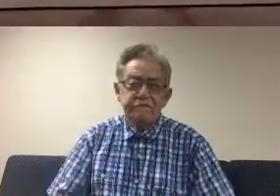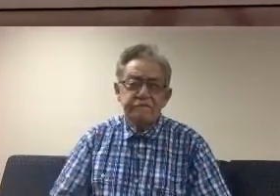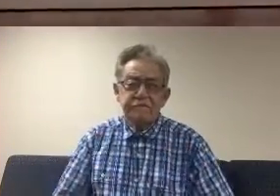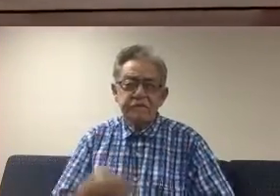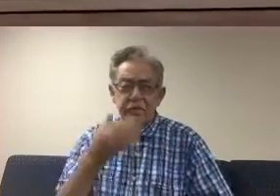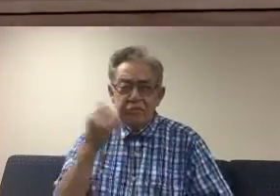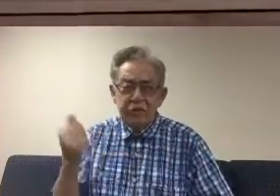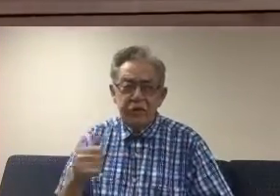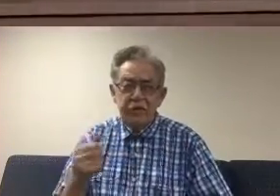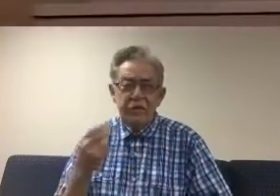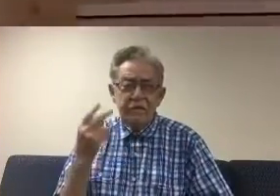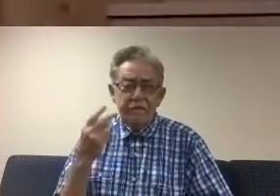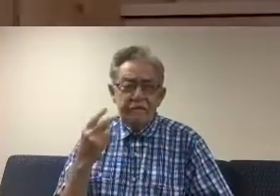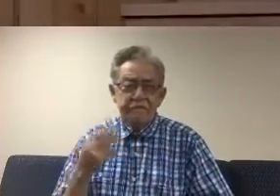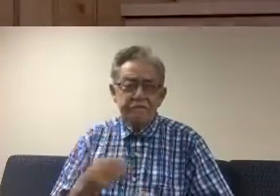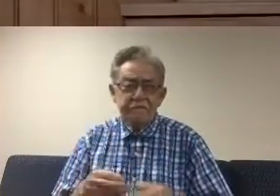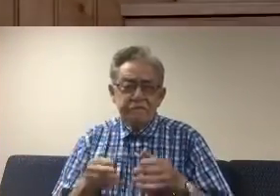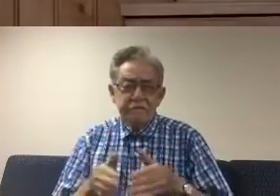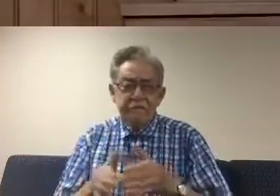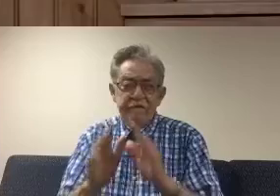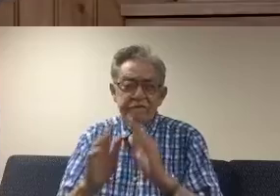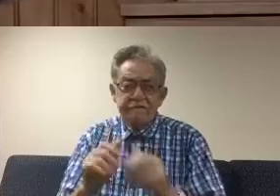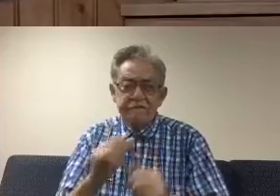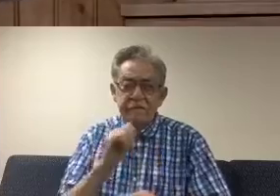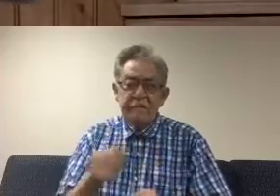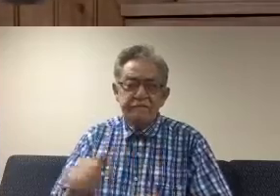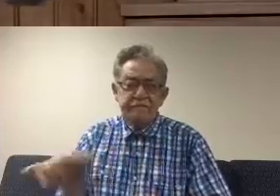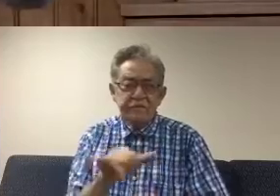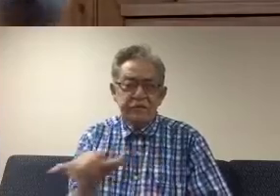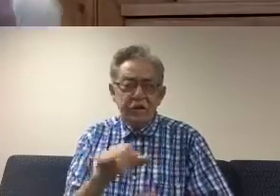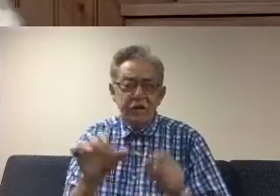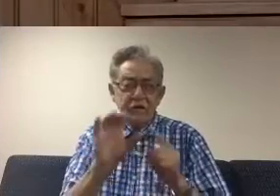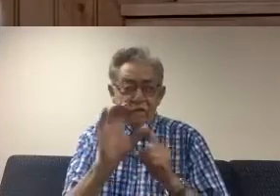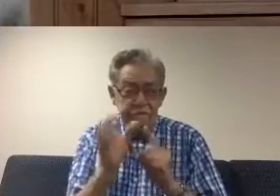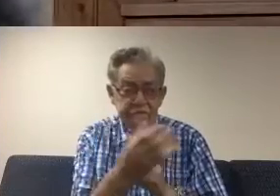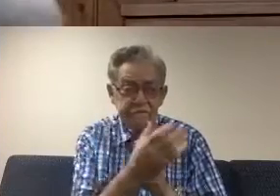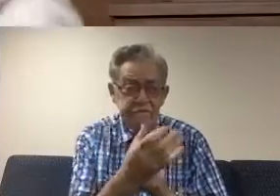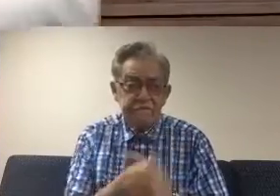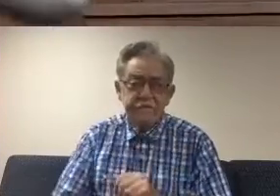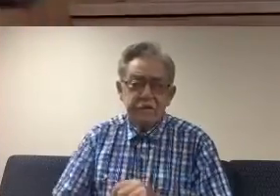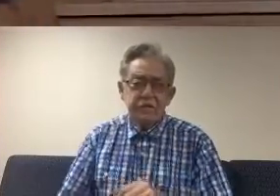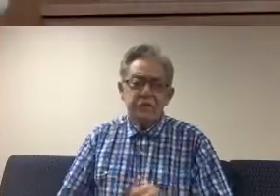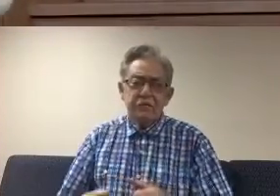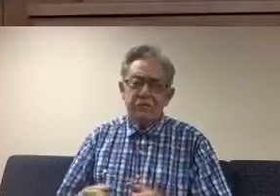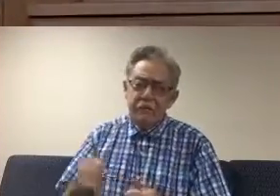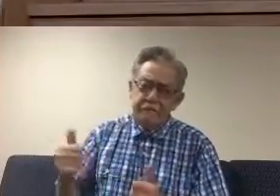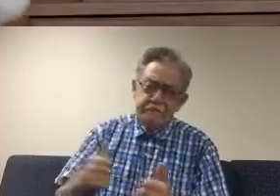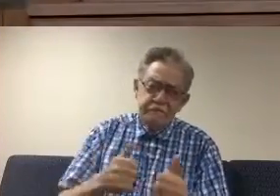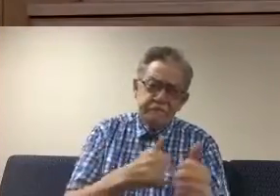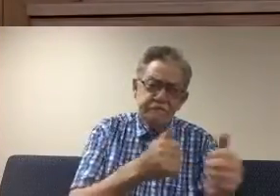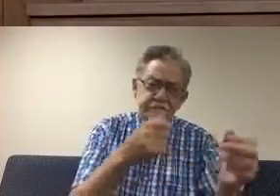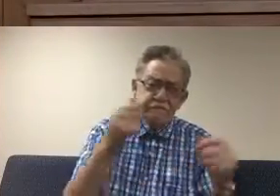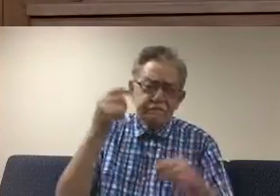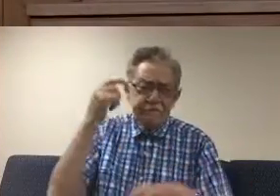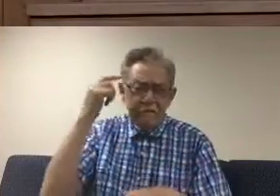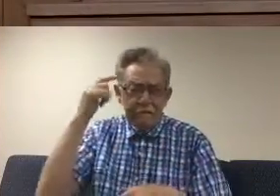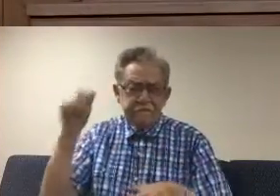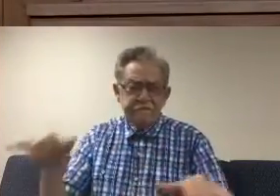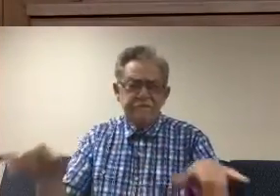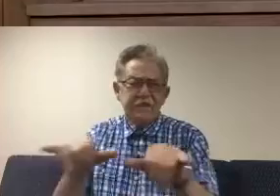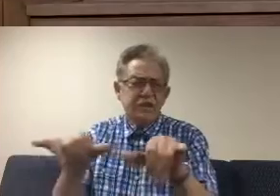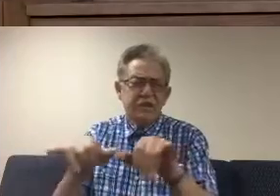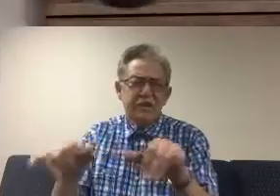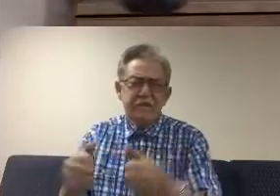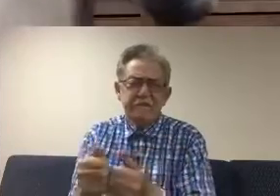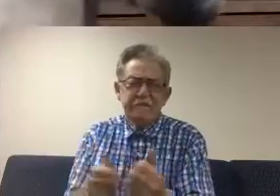to witness to this culture is not to be like the culture. It's not to just follow and agree with everything the culture says. There are